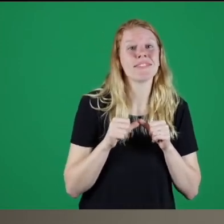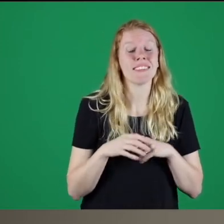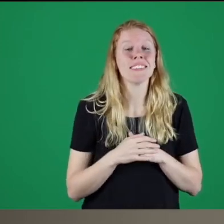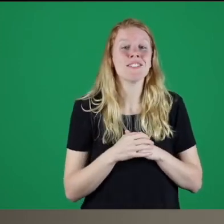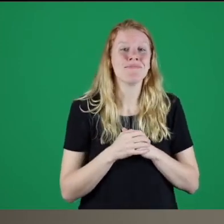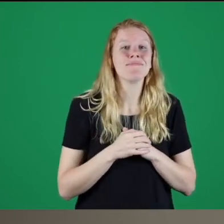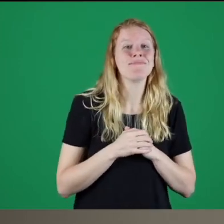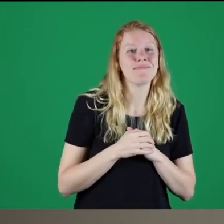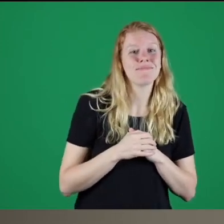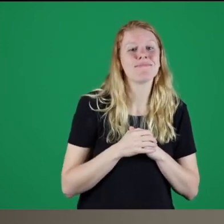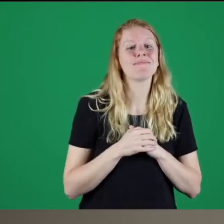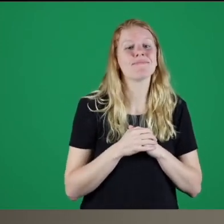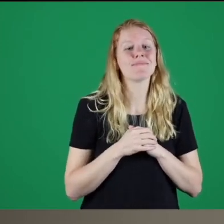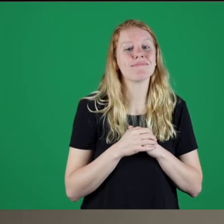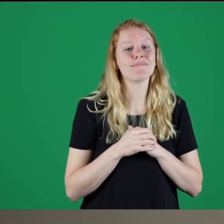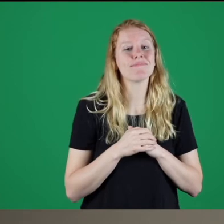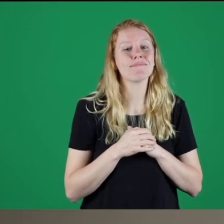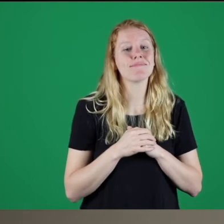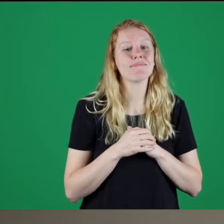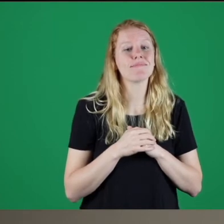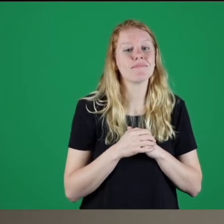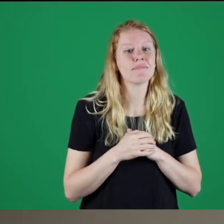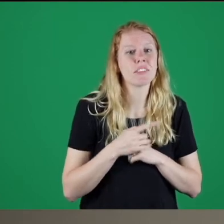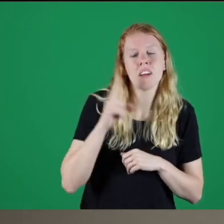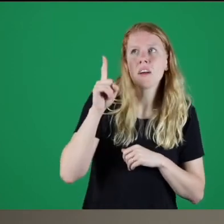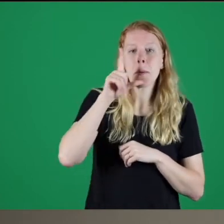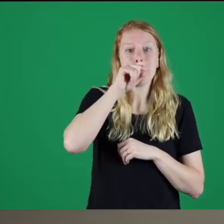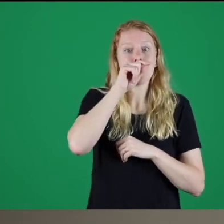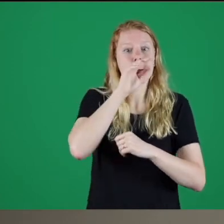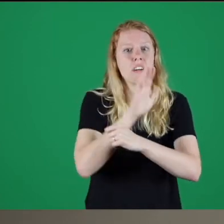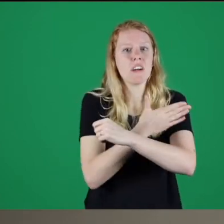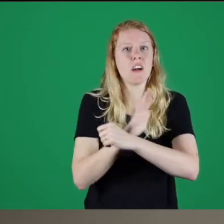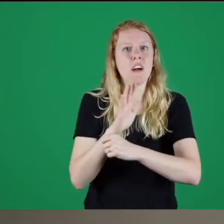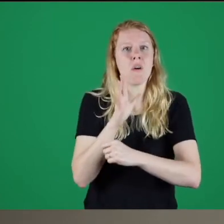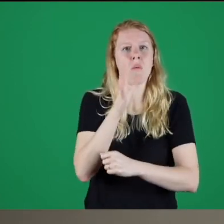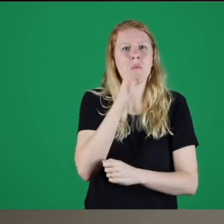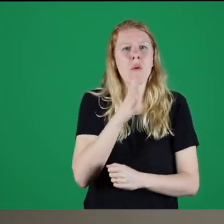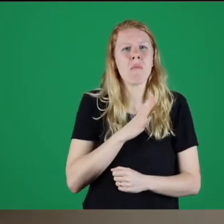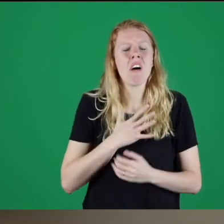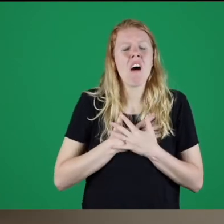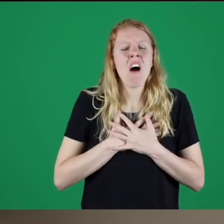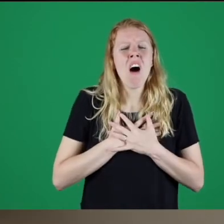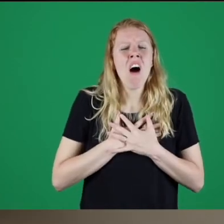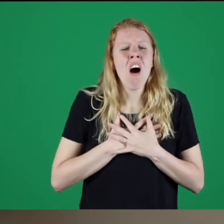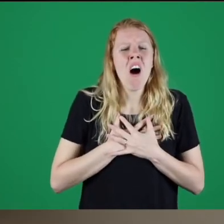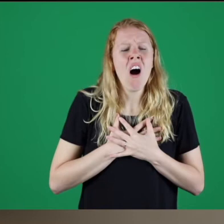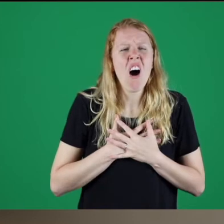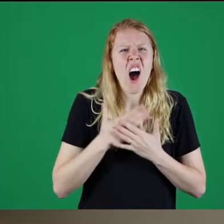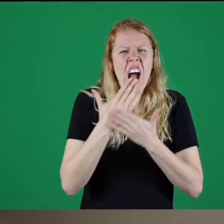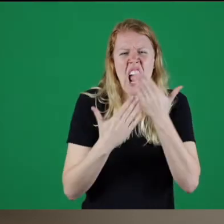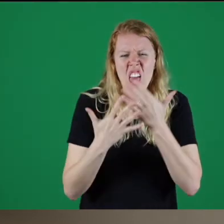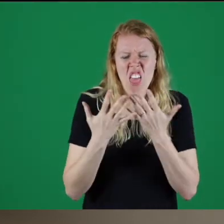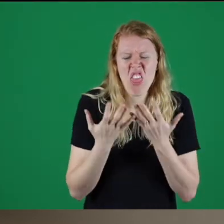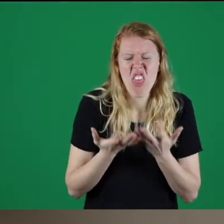tige tige. Every time the bird sang, the strong women's hearts grew bigger, their